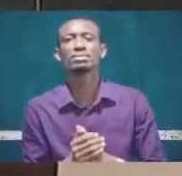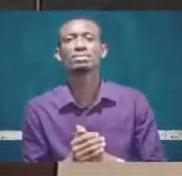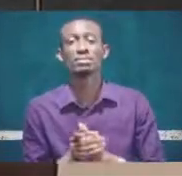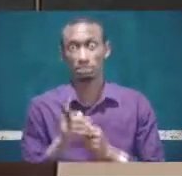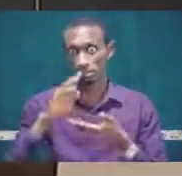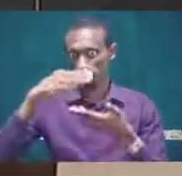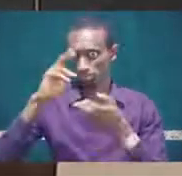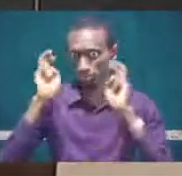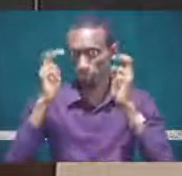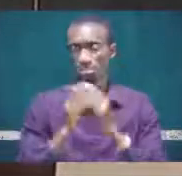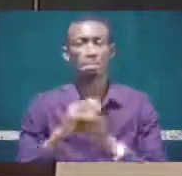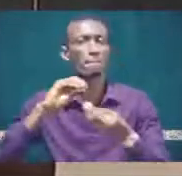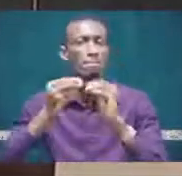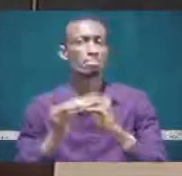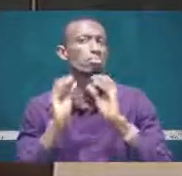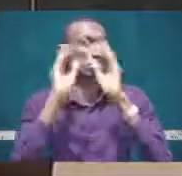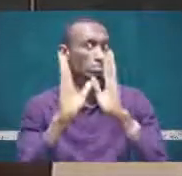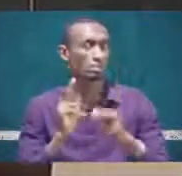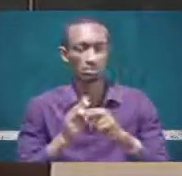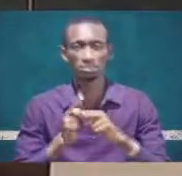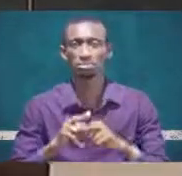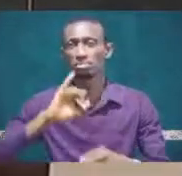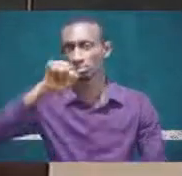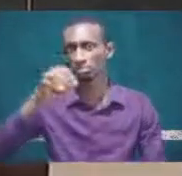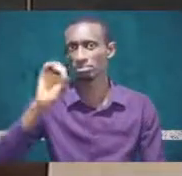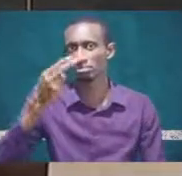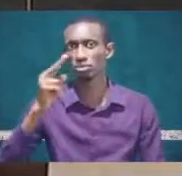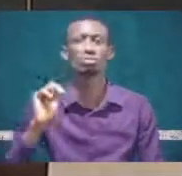lesson. Of course, my name is John. You still remember my name.